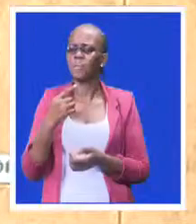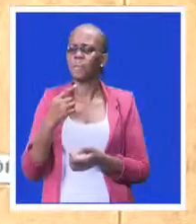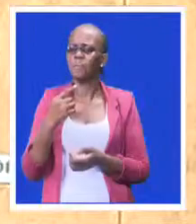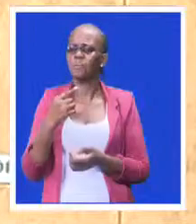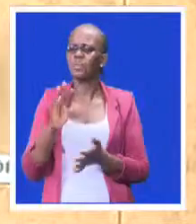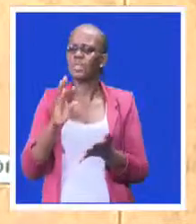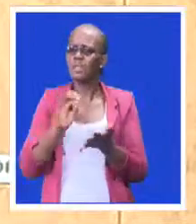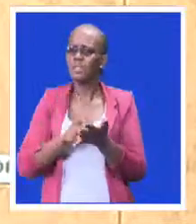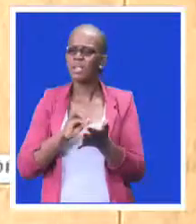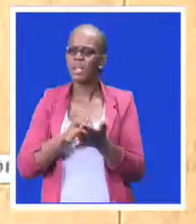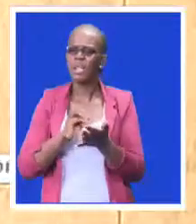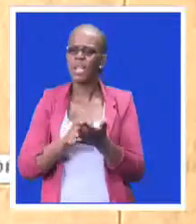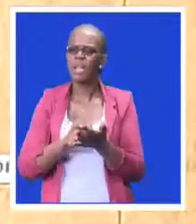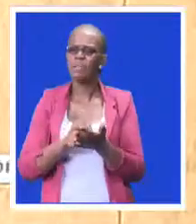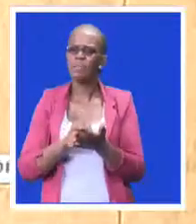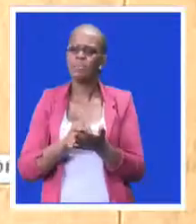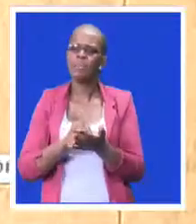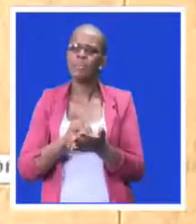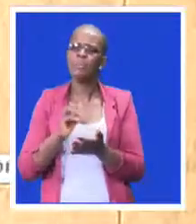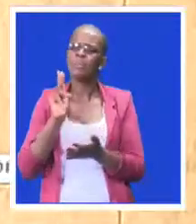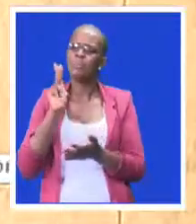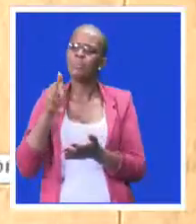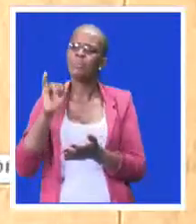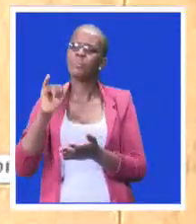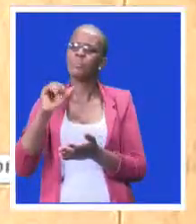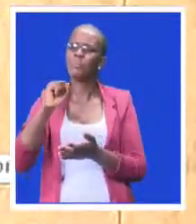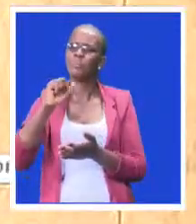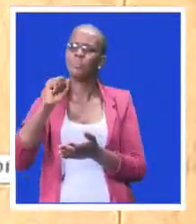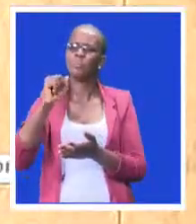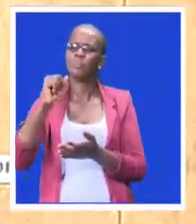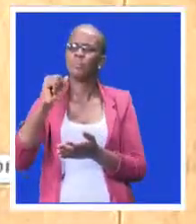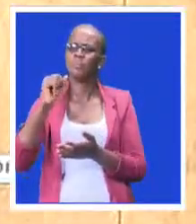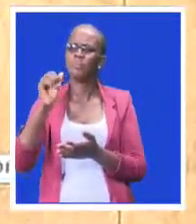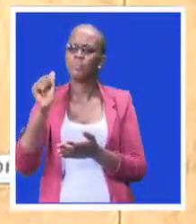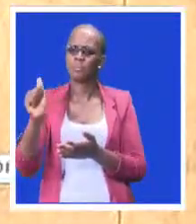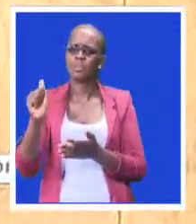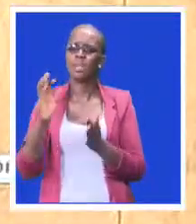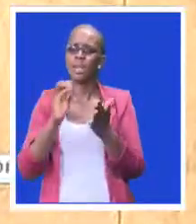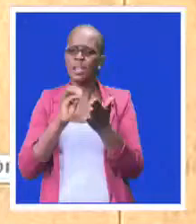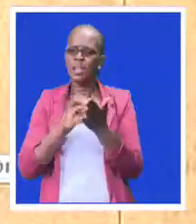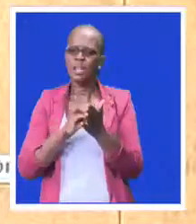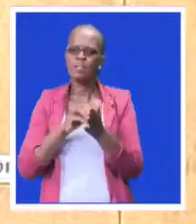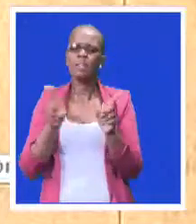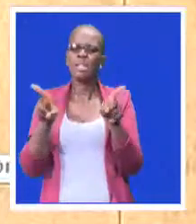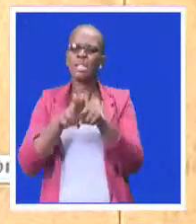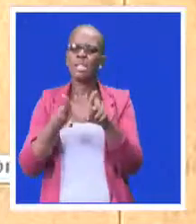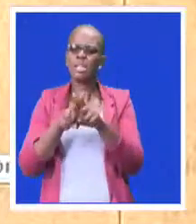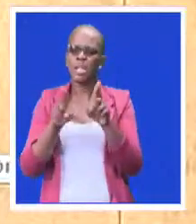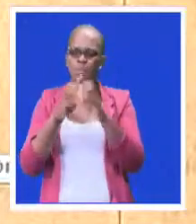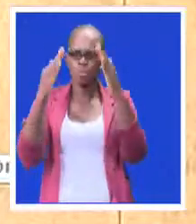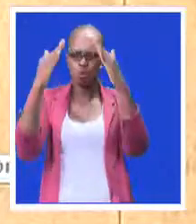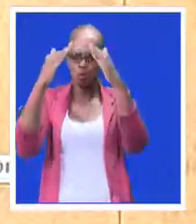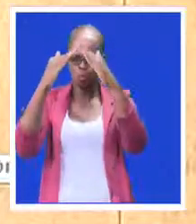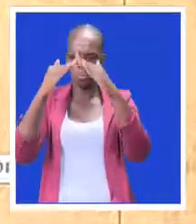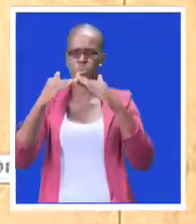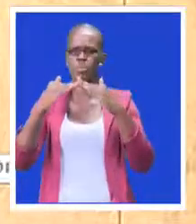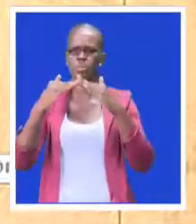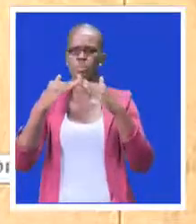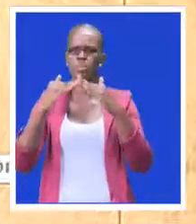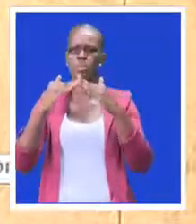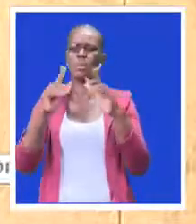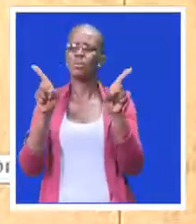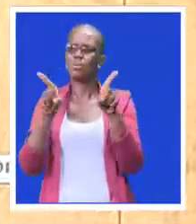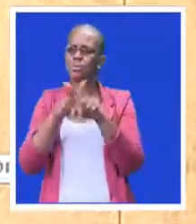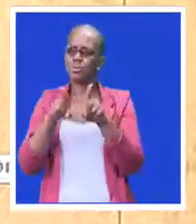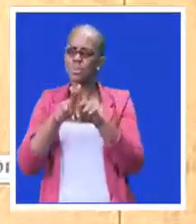is shaped like a triangle. And what else? Some houses, some roofs are shaped like